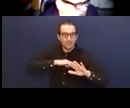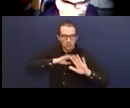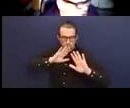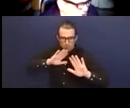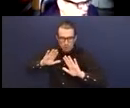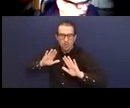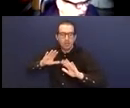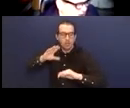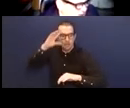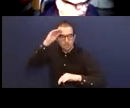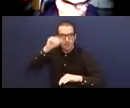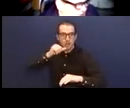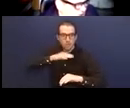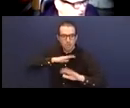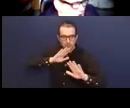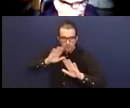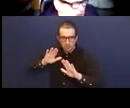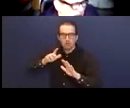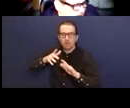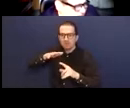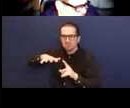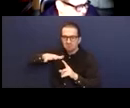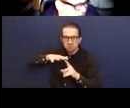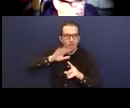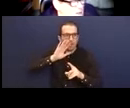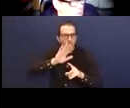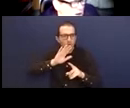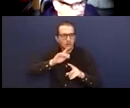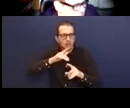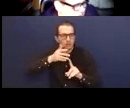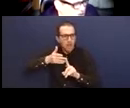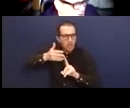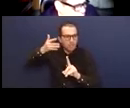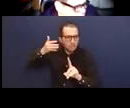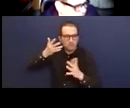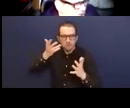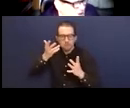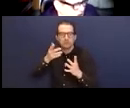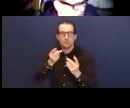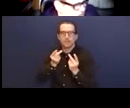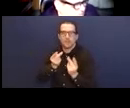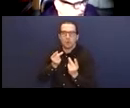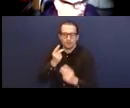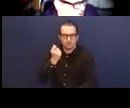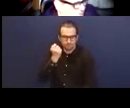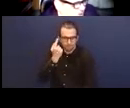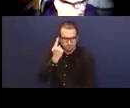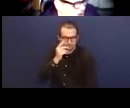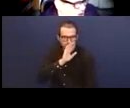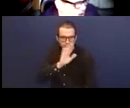them saying you are not collecting data on this, you're not disaggregating it by disability or even types of